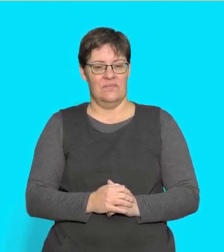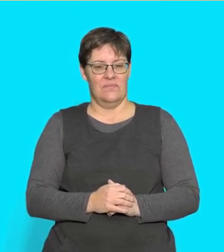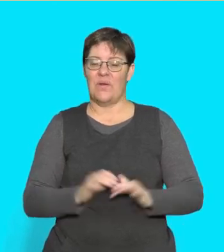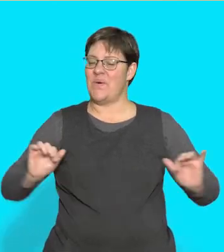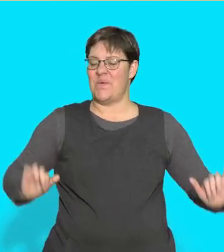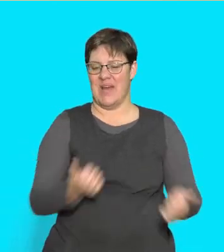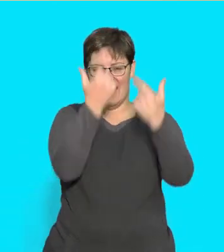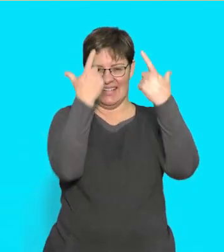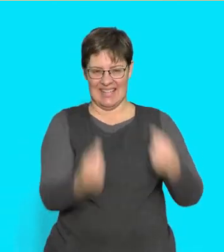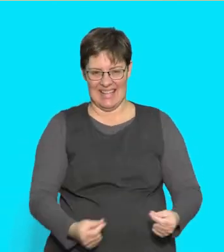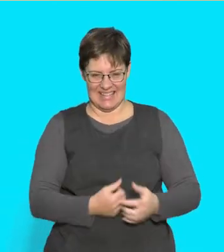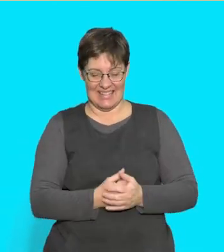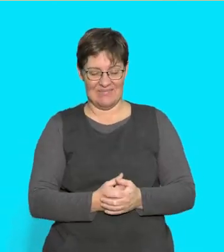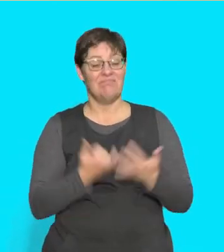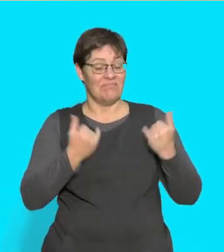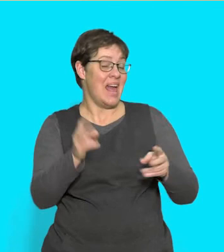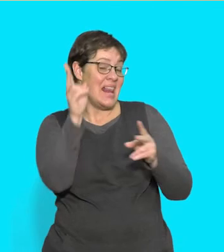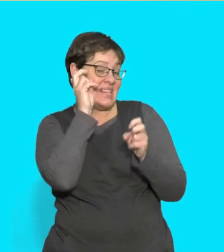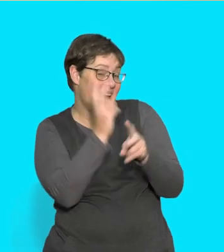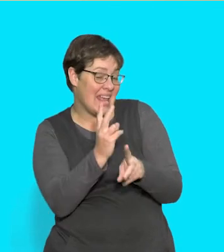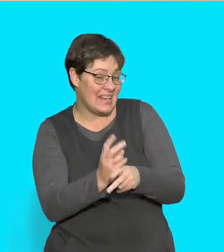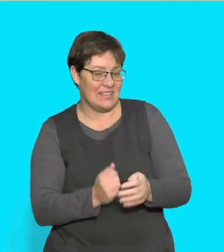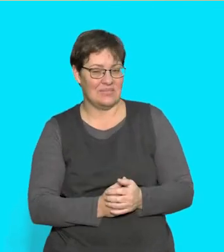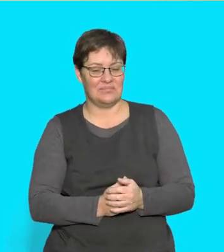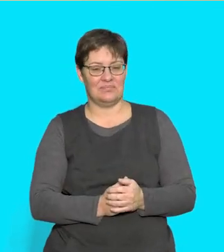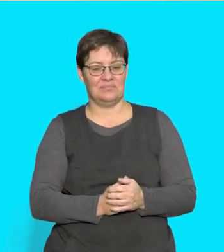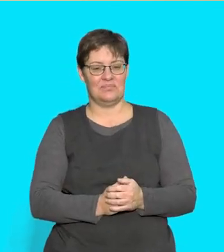Well done. Listen again.